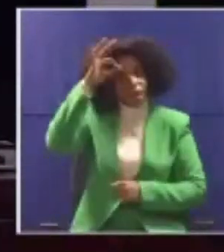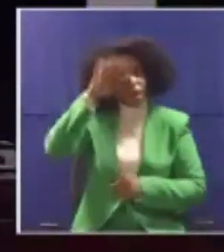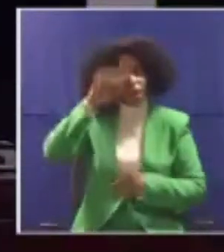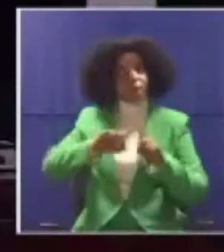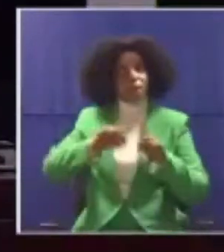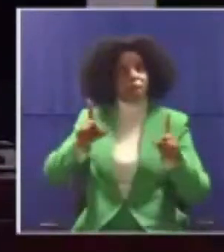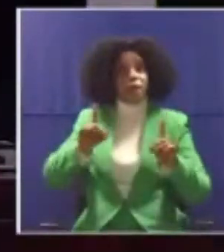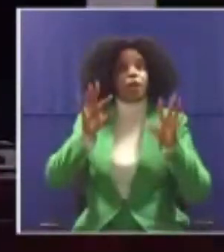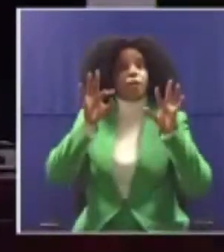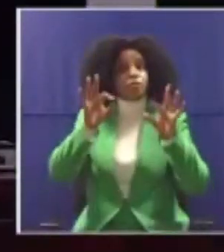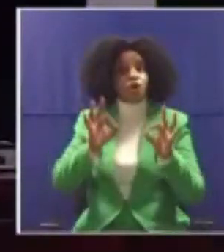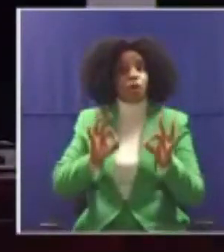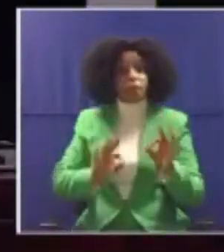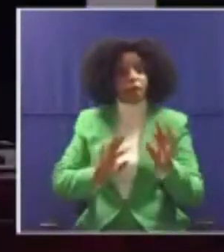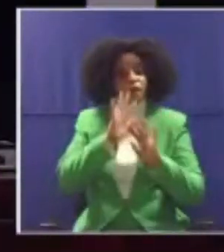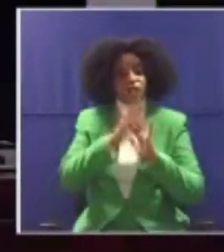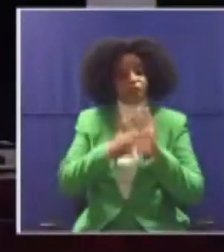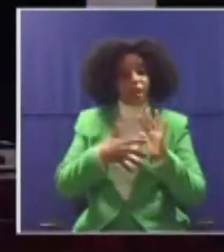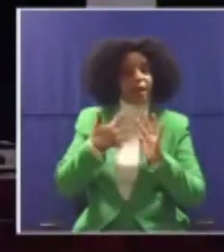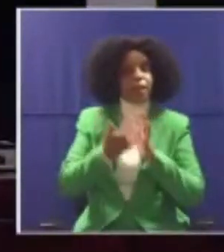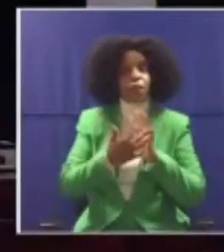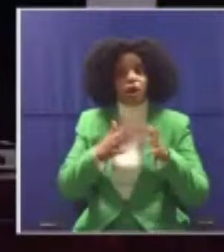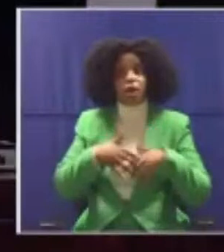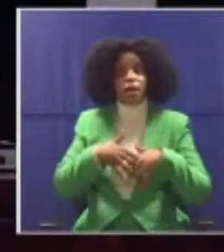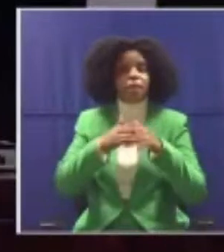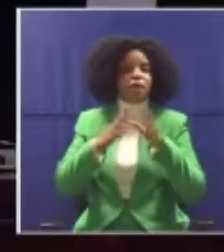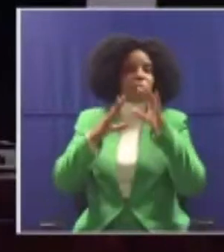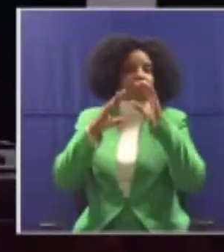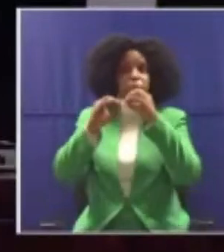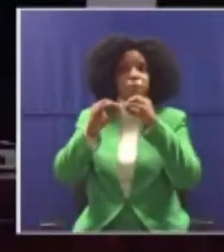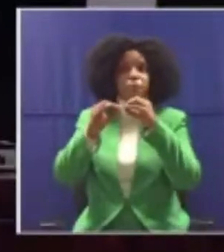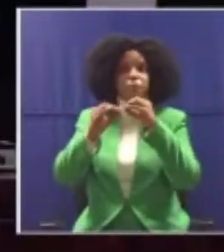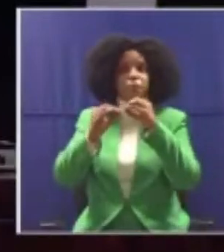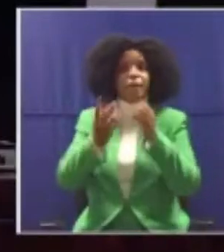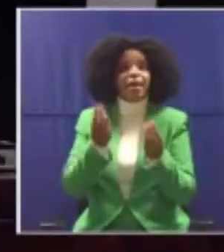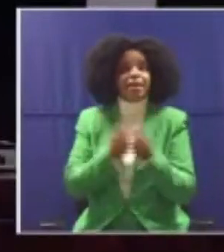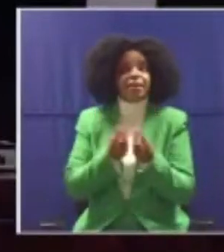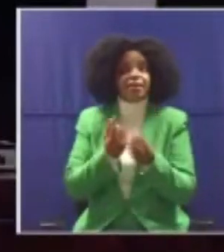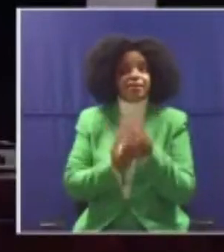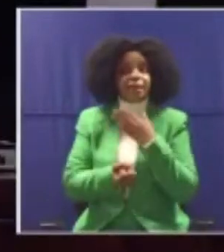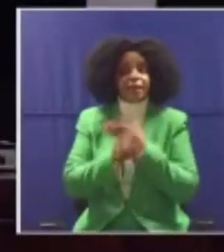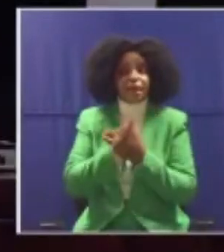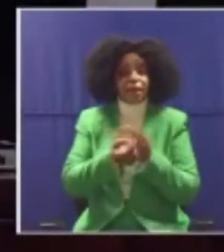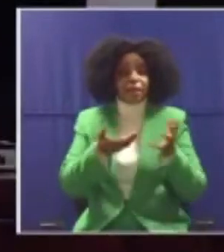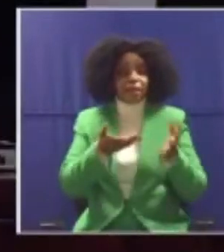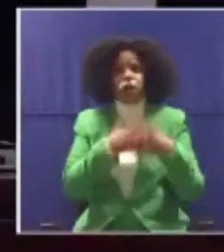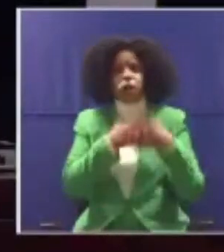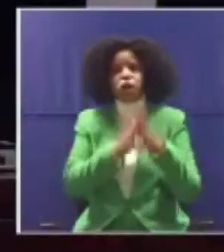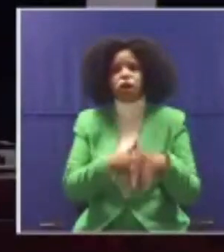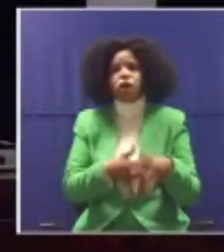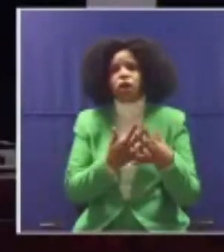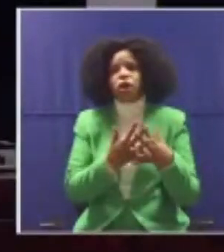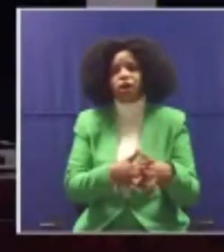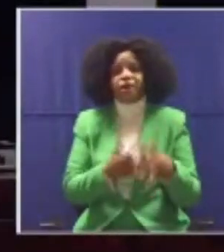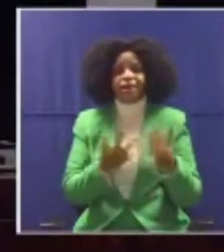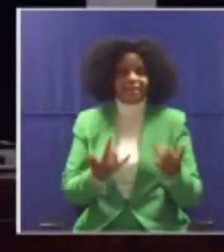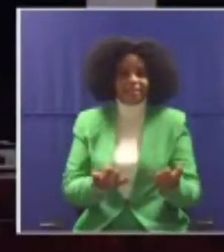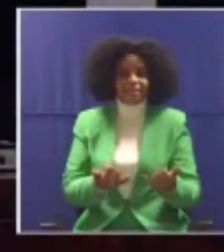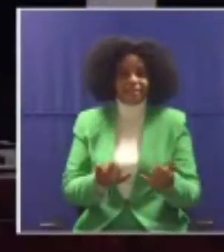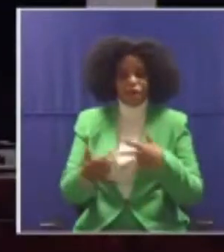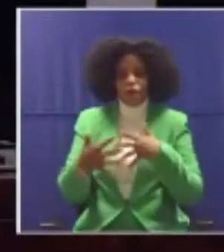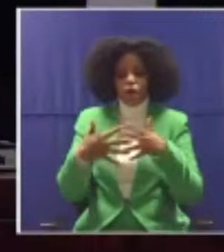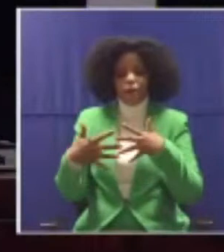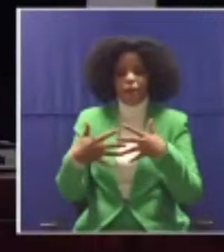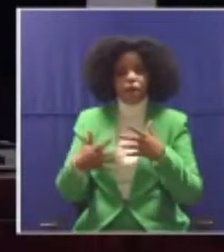went haywire. So I think any party that is worth its salt will have a